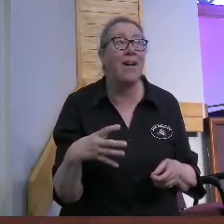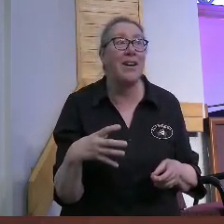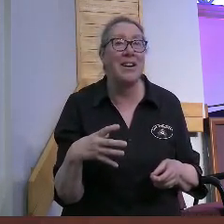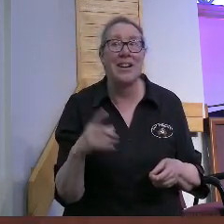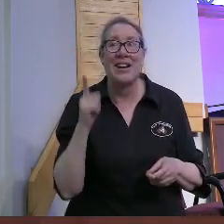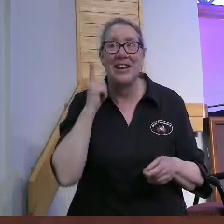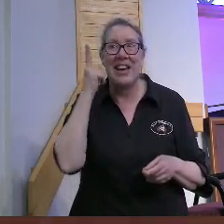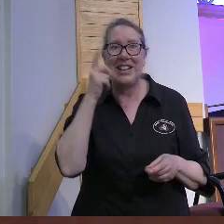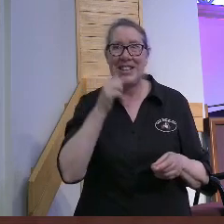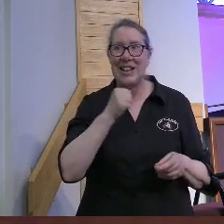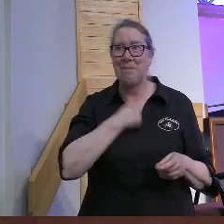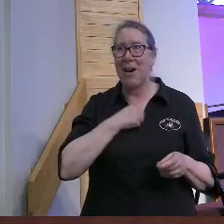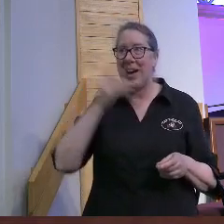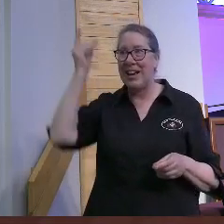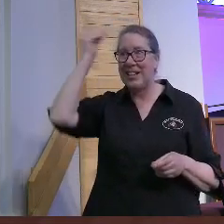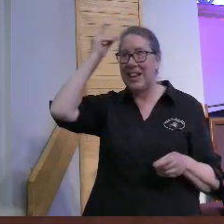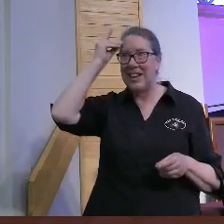he's my daddy and he loves me.